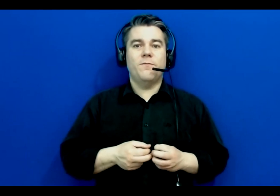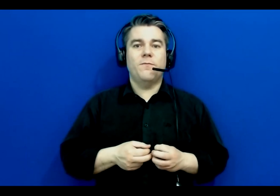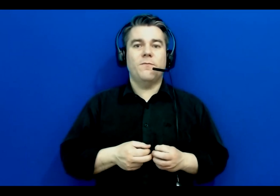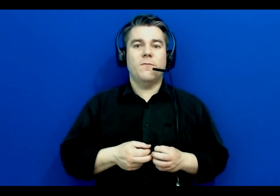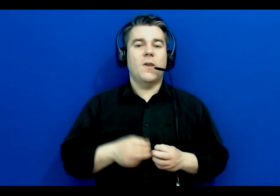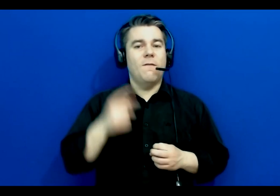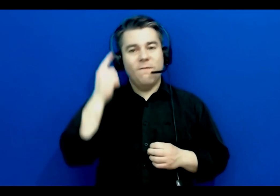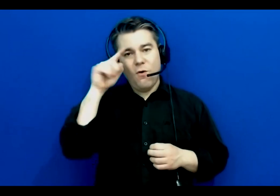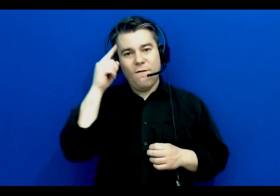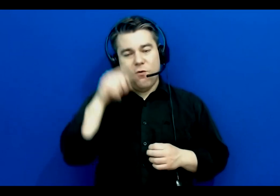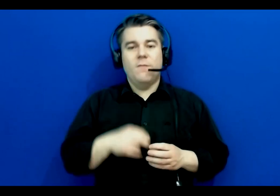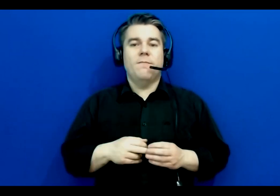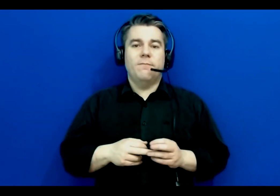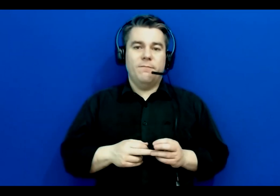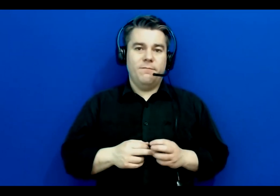reason?